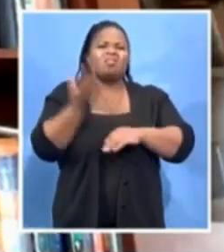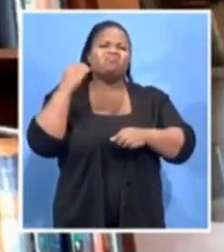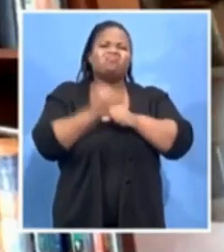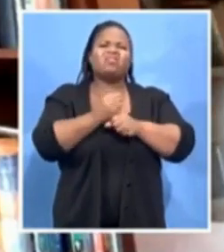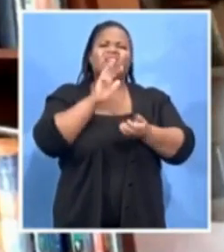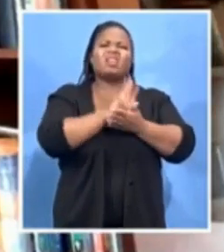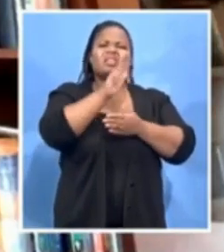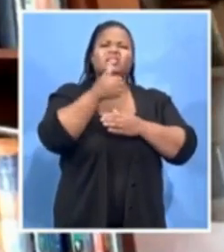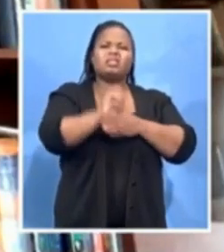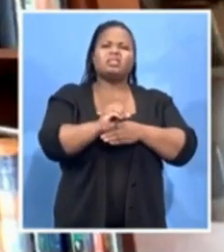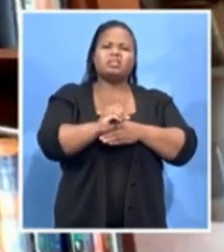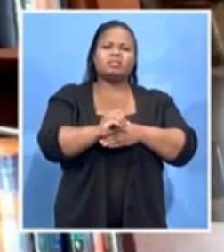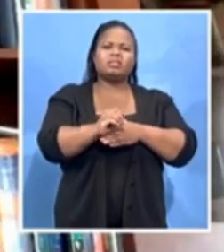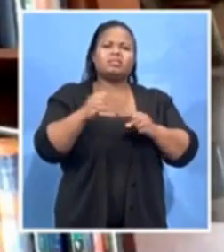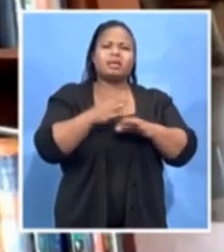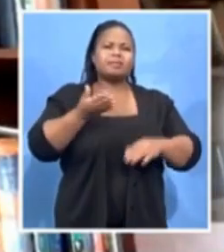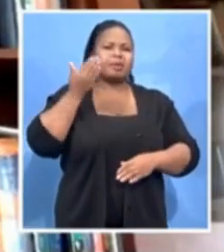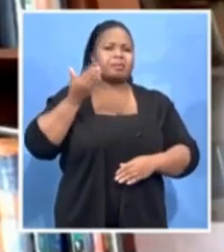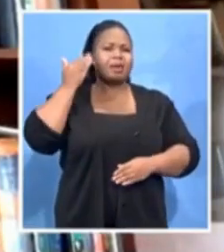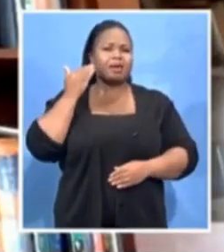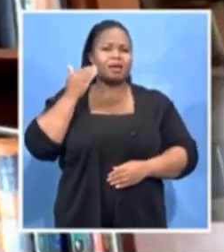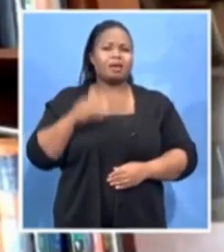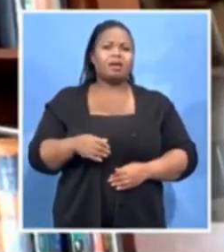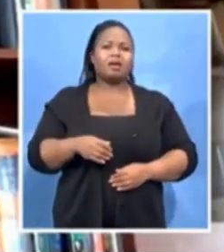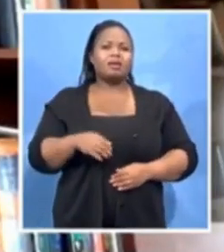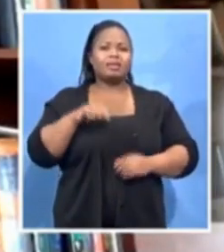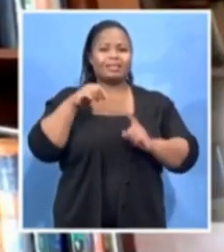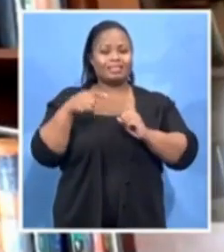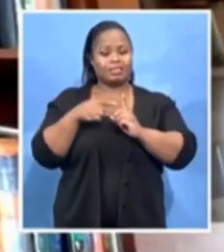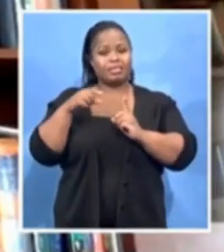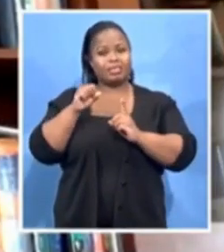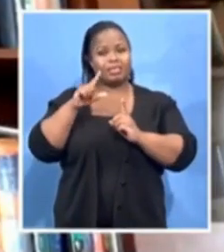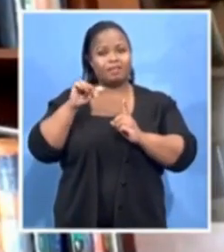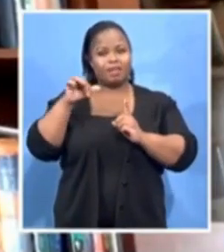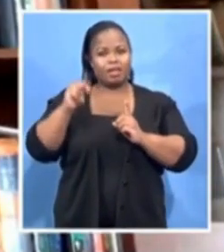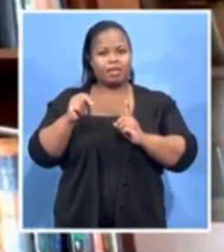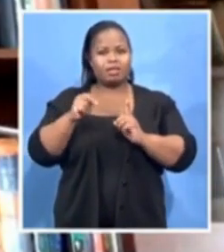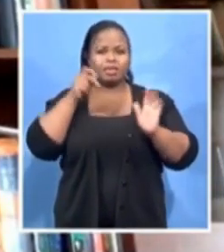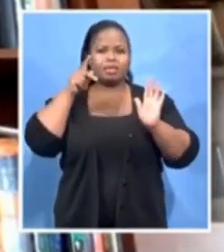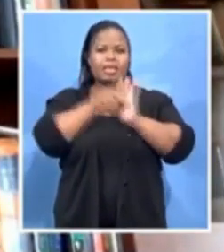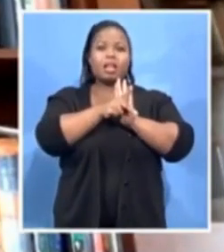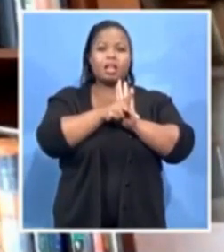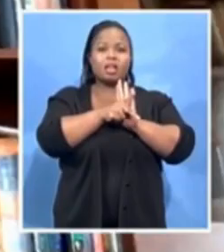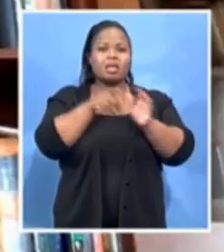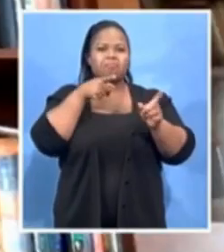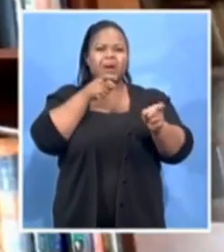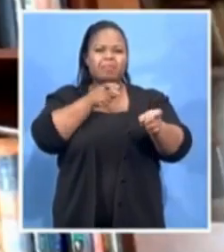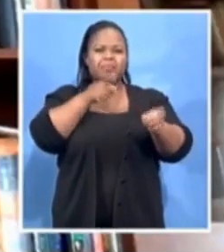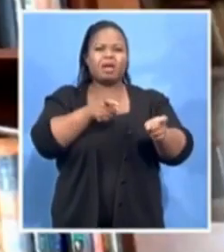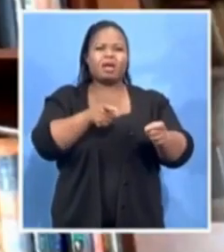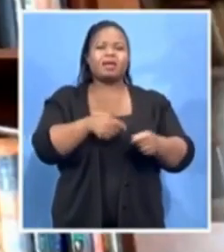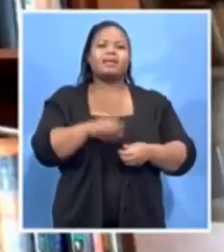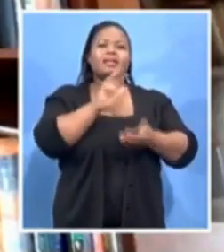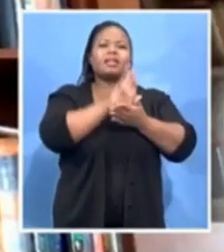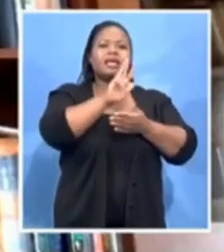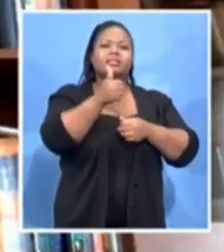Silvanus Olympio is assassinated in 1960, barely a few months